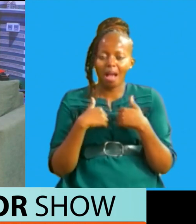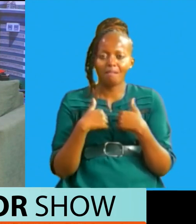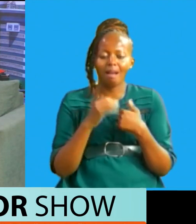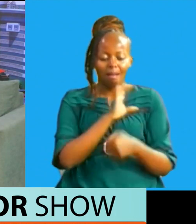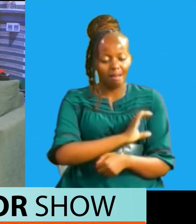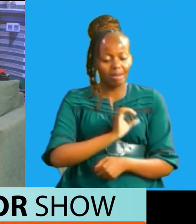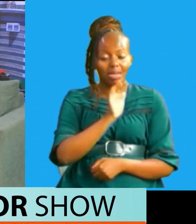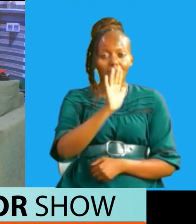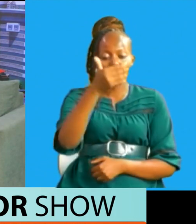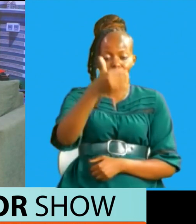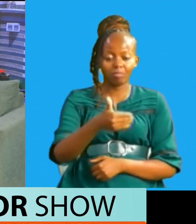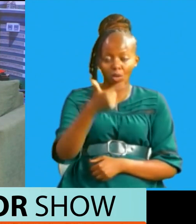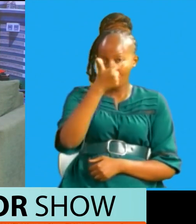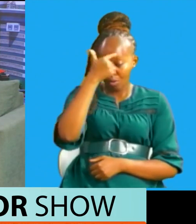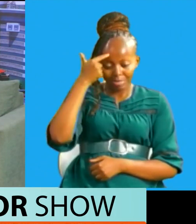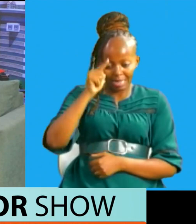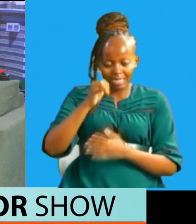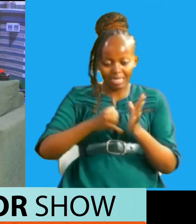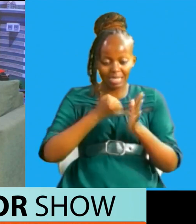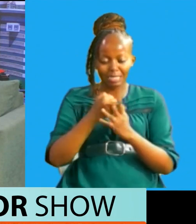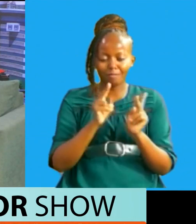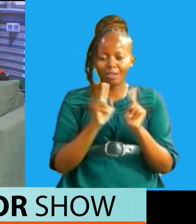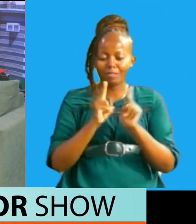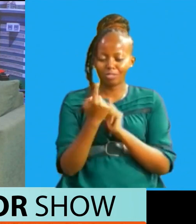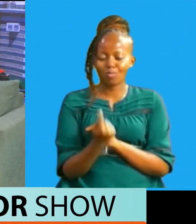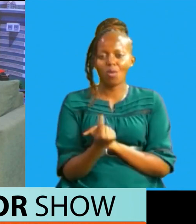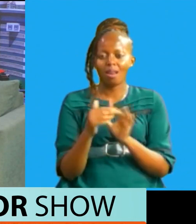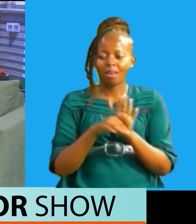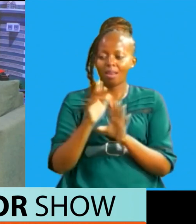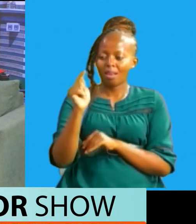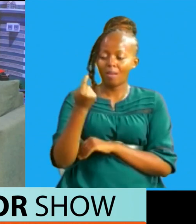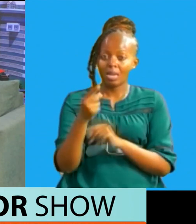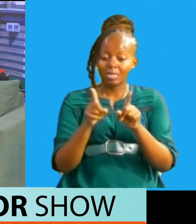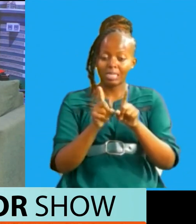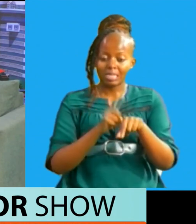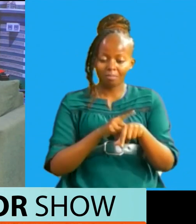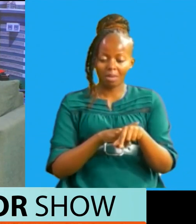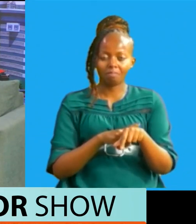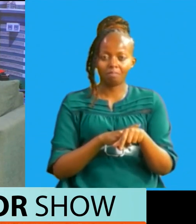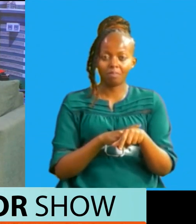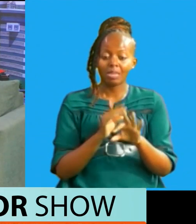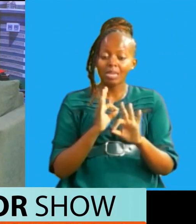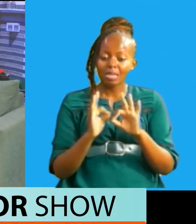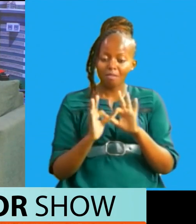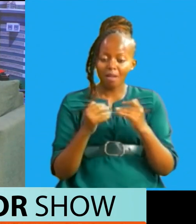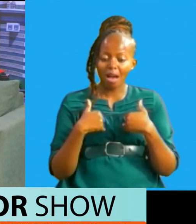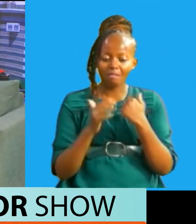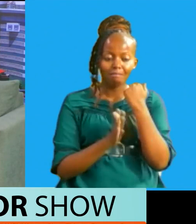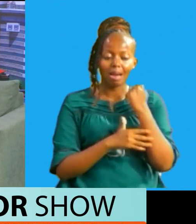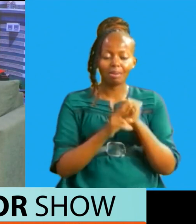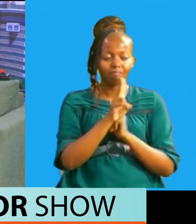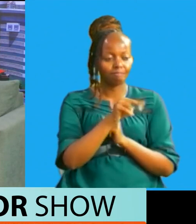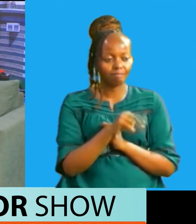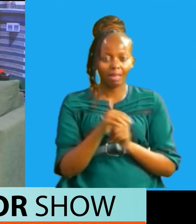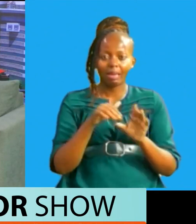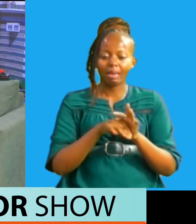character, because this industry is very, very small in Kenya, and if you have a bad attitude in